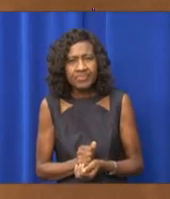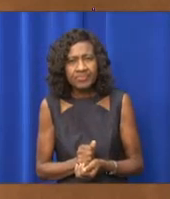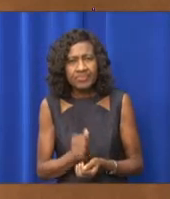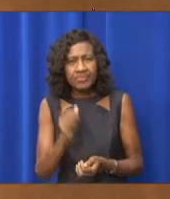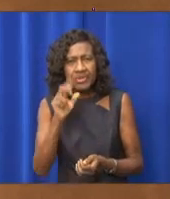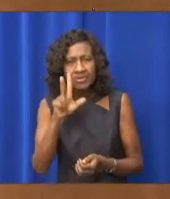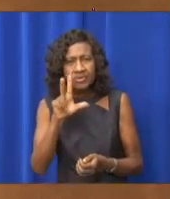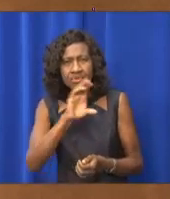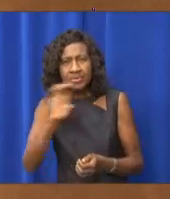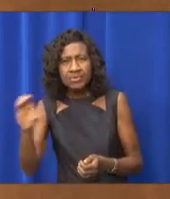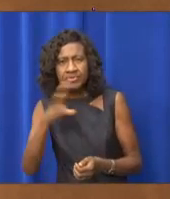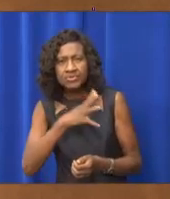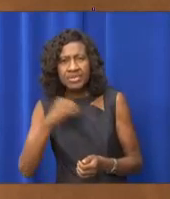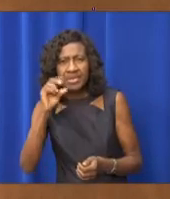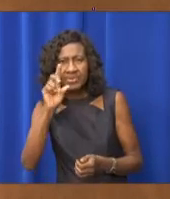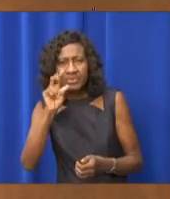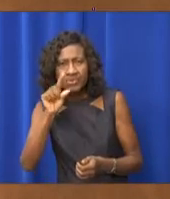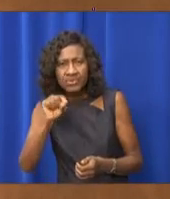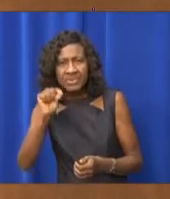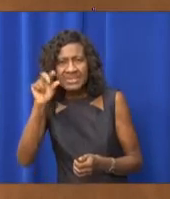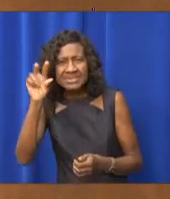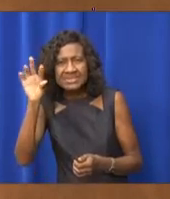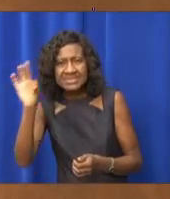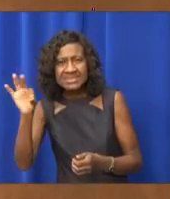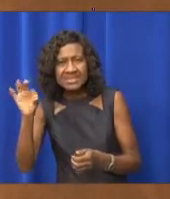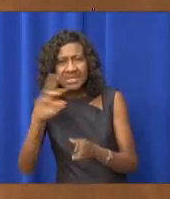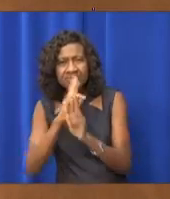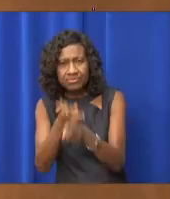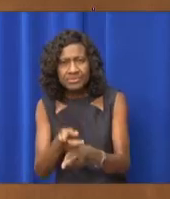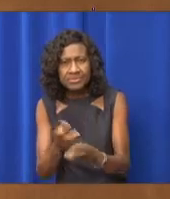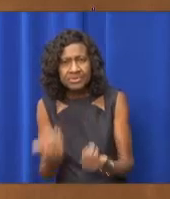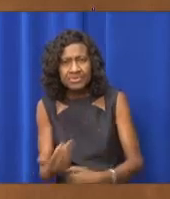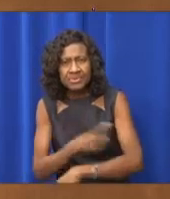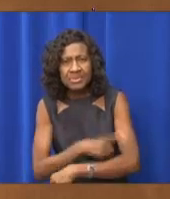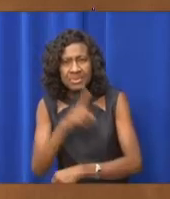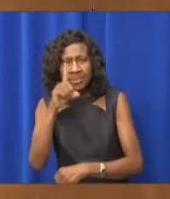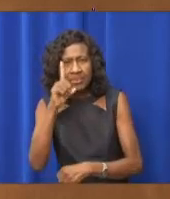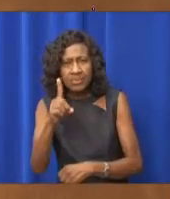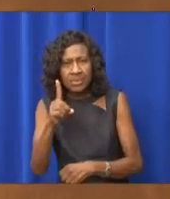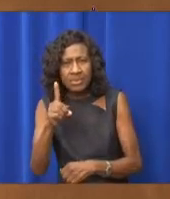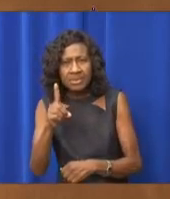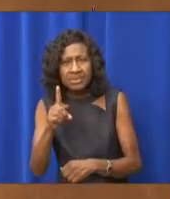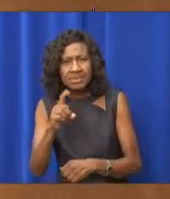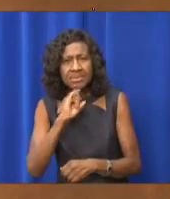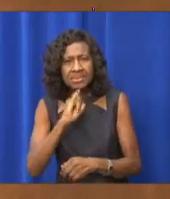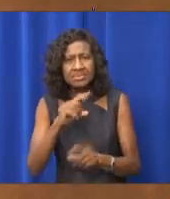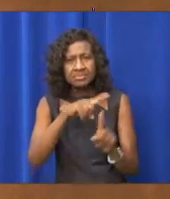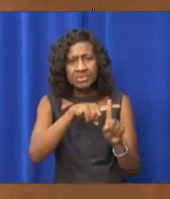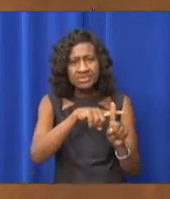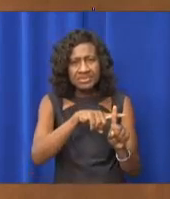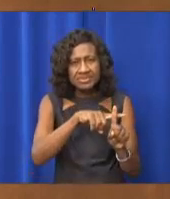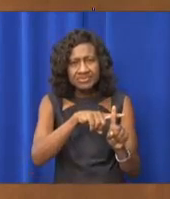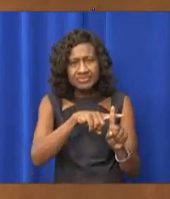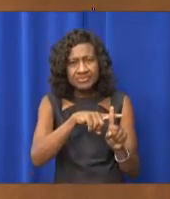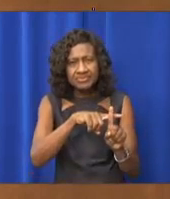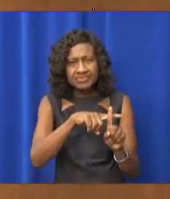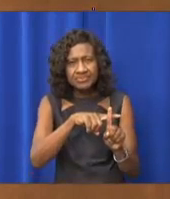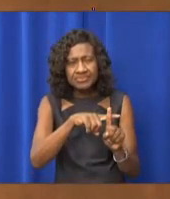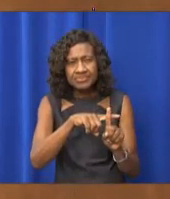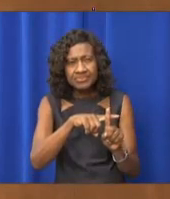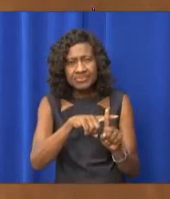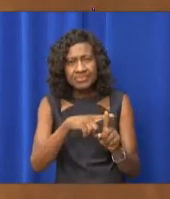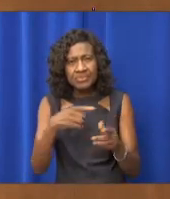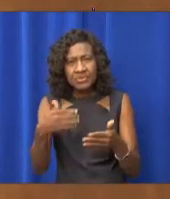There are 329 results in total to give today, of which one is positive, and that is a